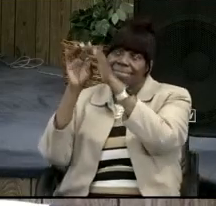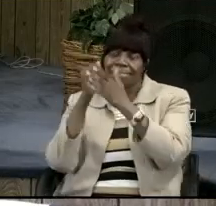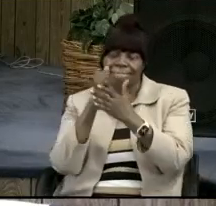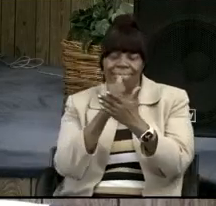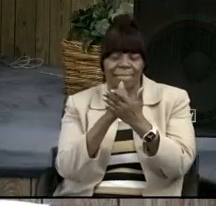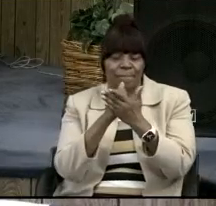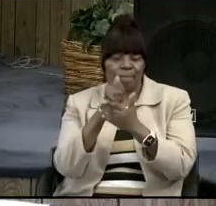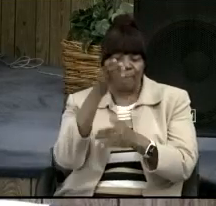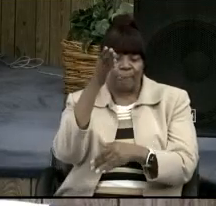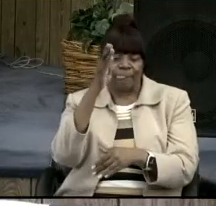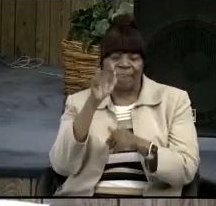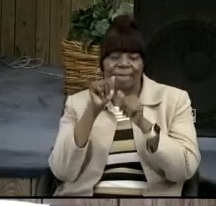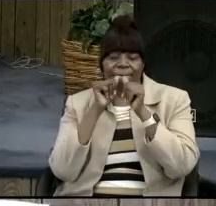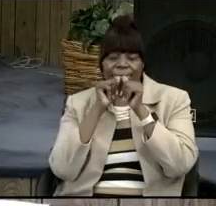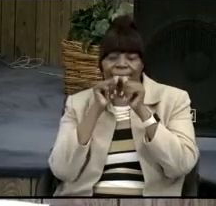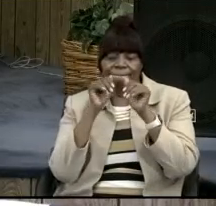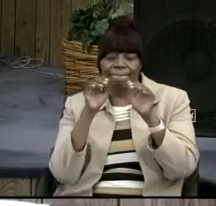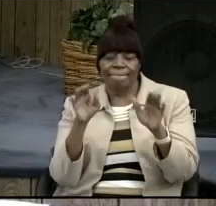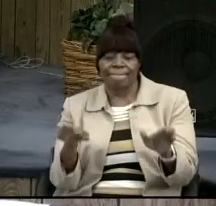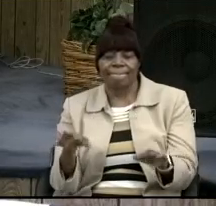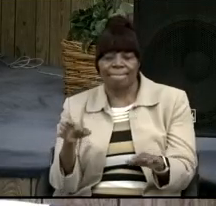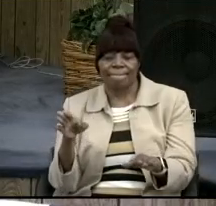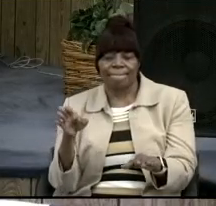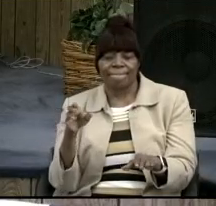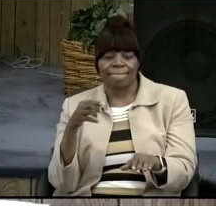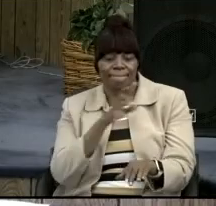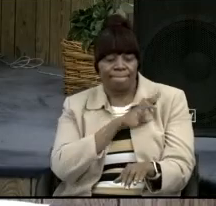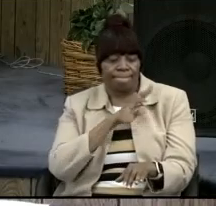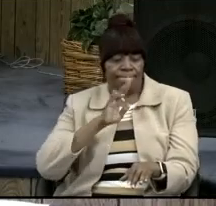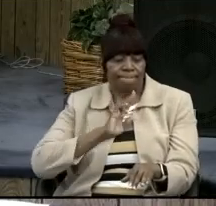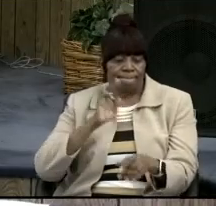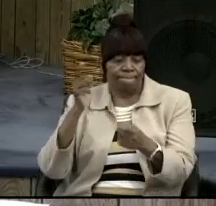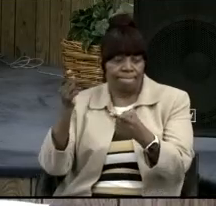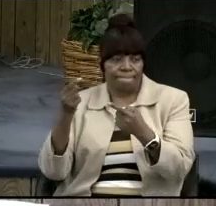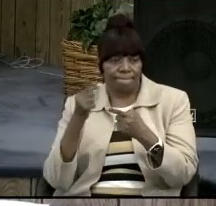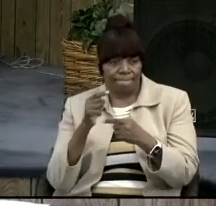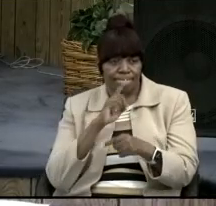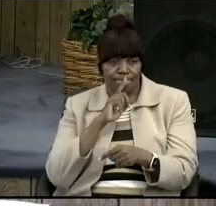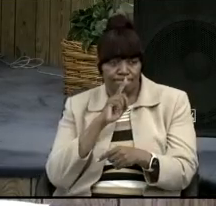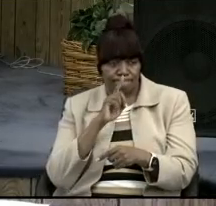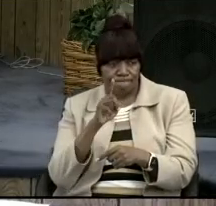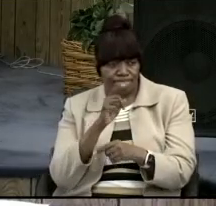Amen. God bless you. The ushers will usher you out. Remember